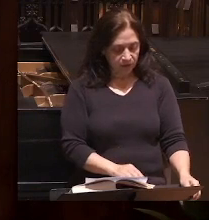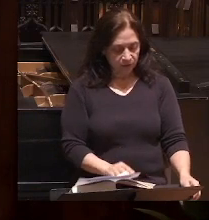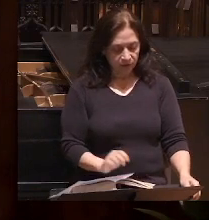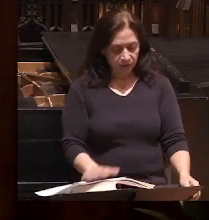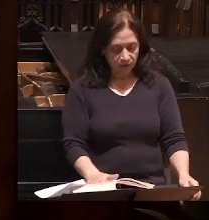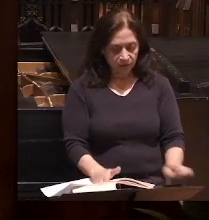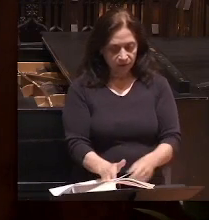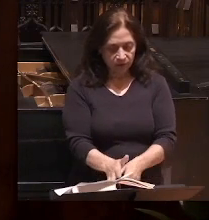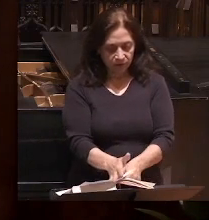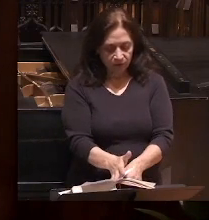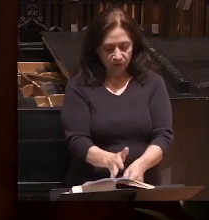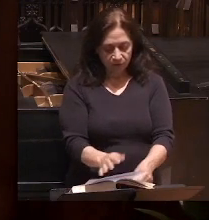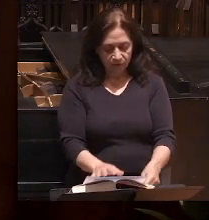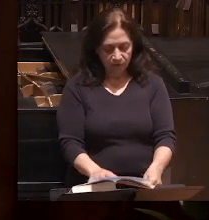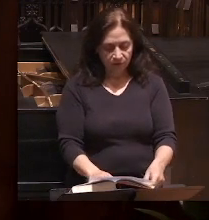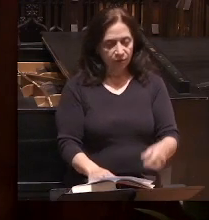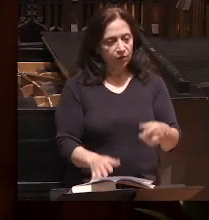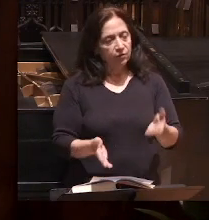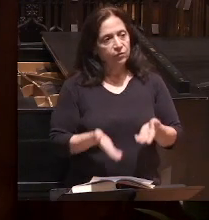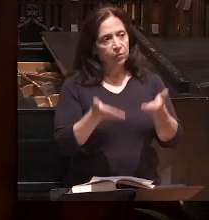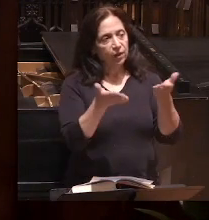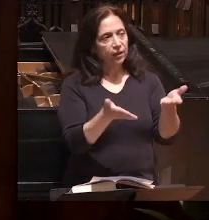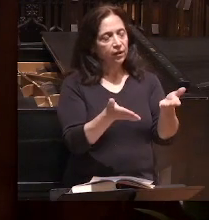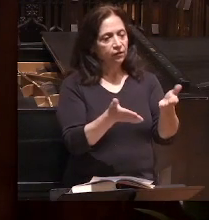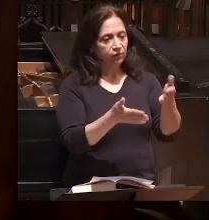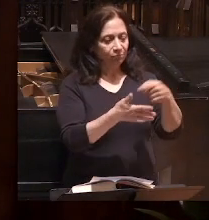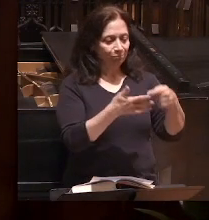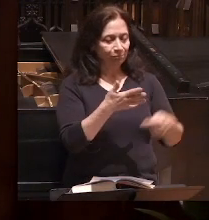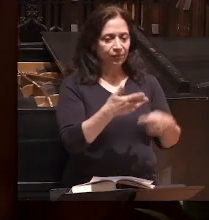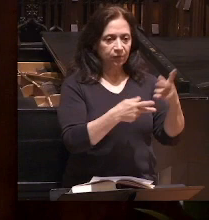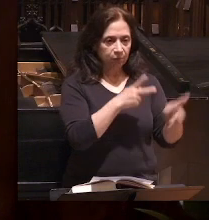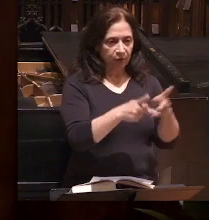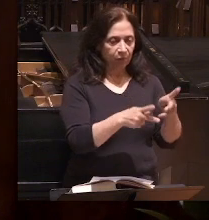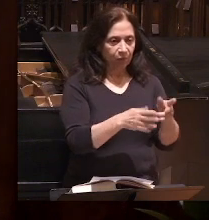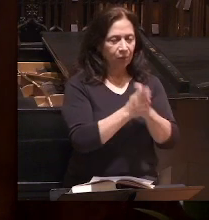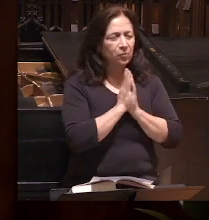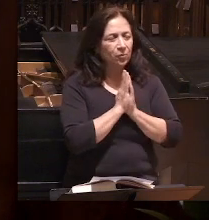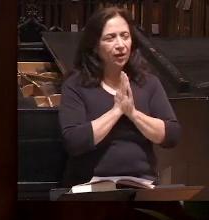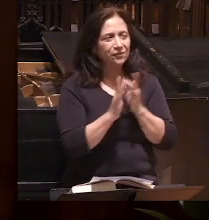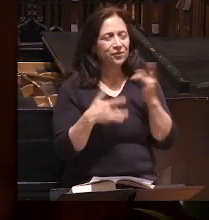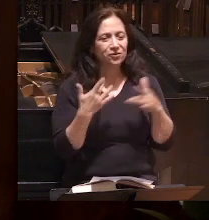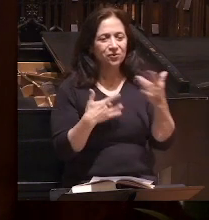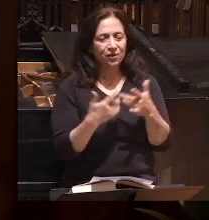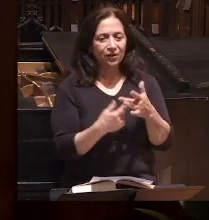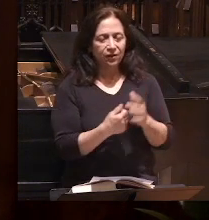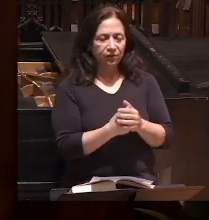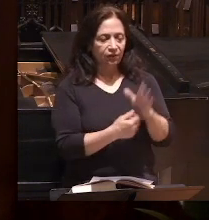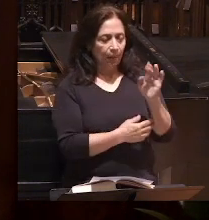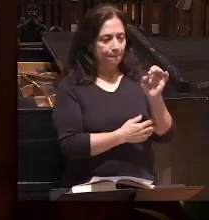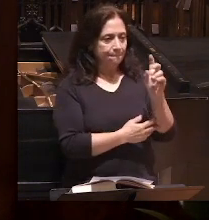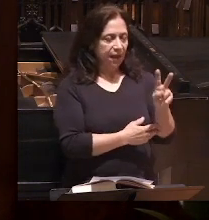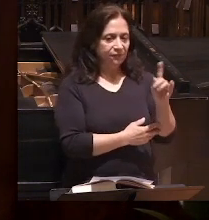lift the following folks. We pray prayers of joy for Bev Sear,